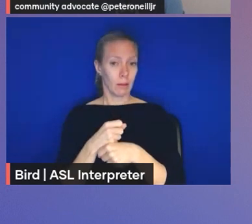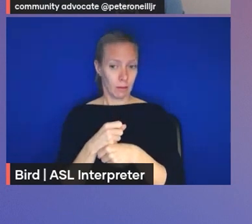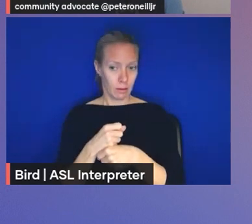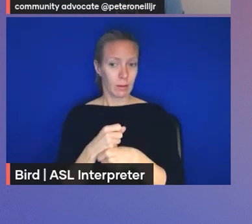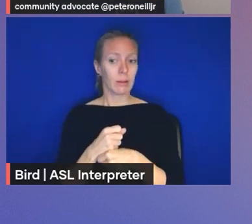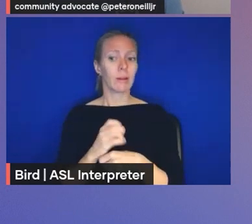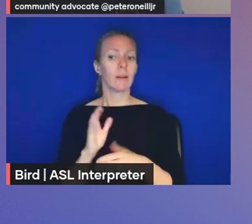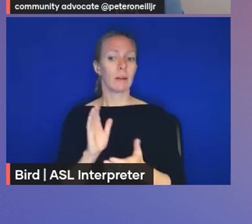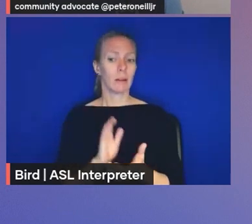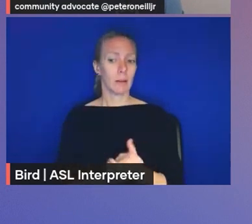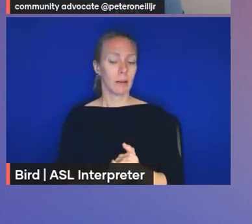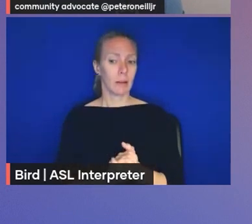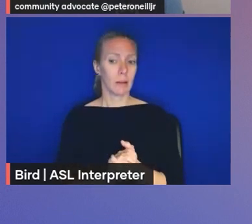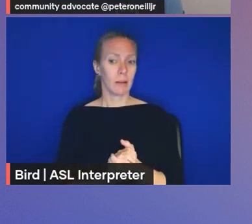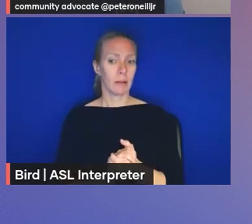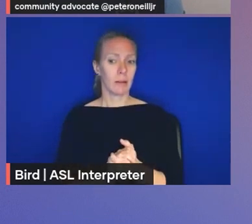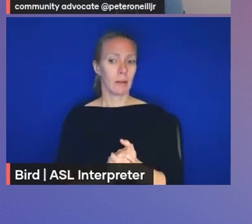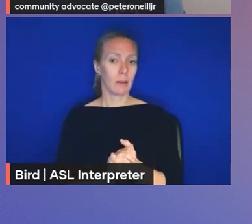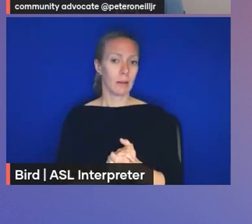and